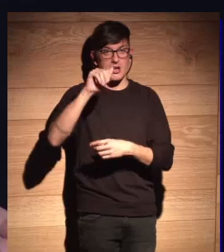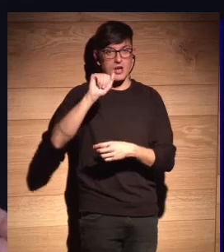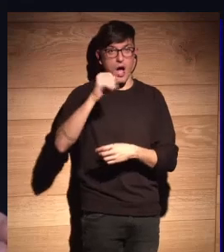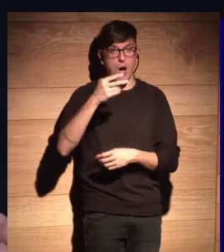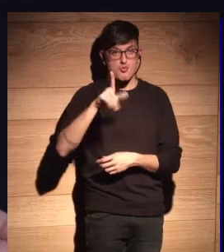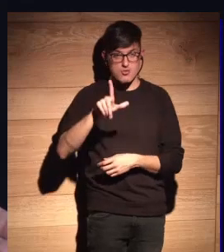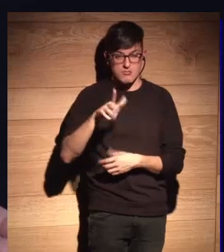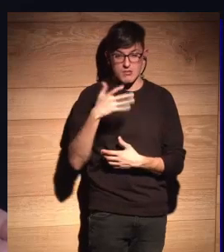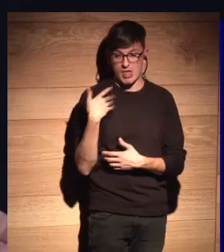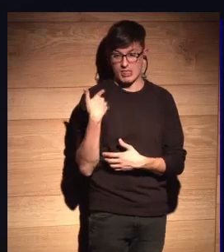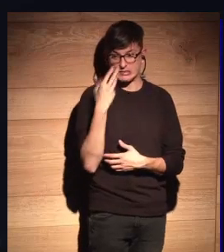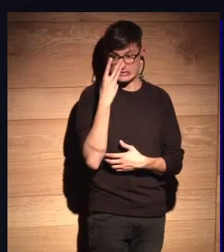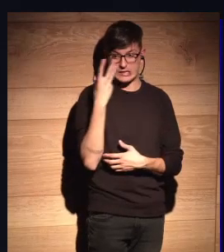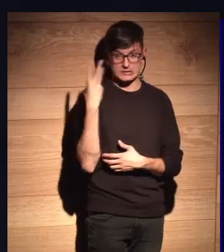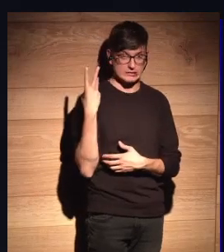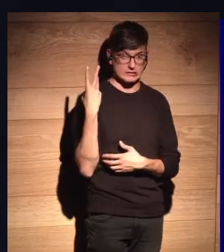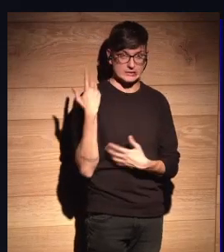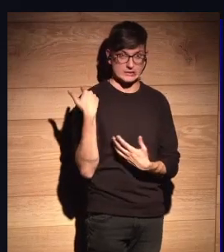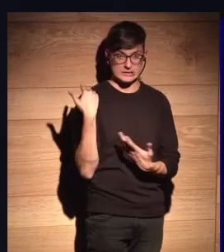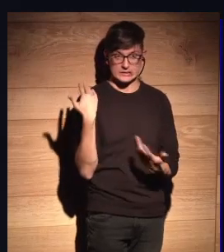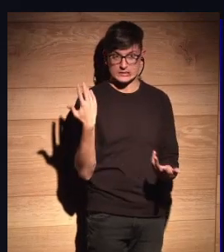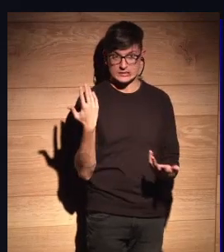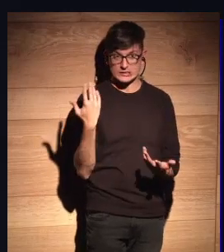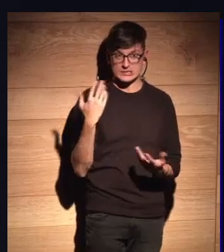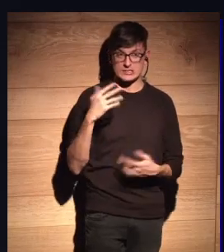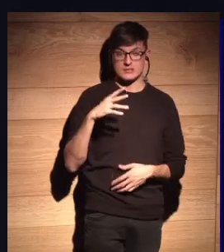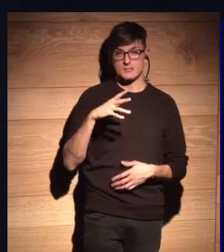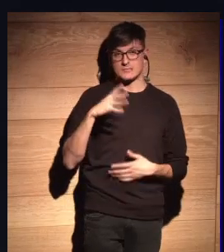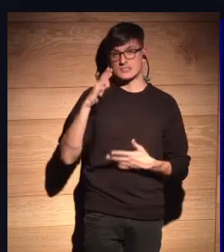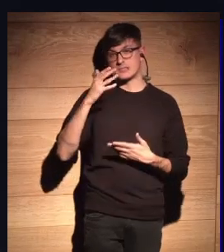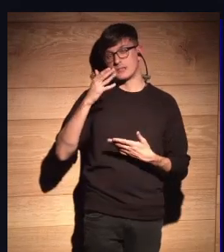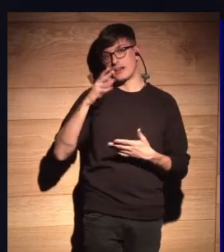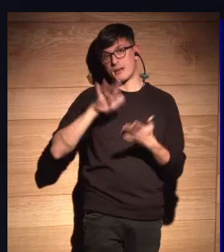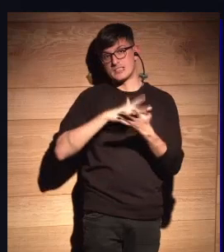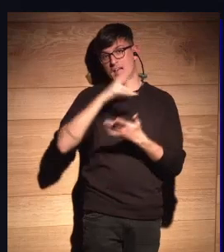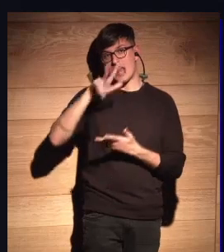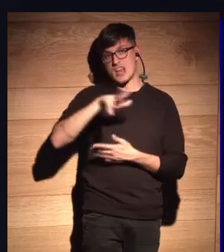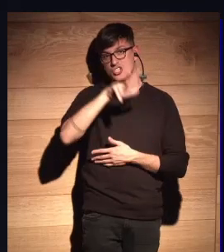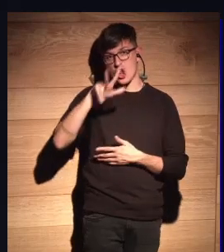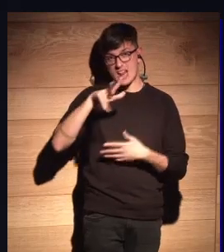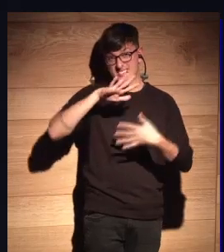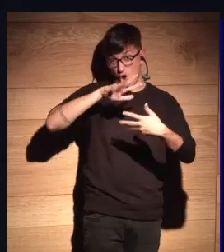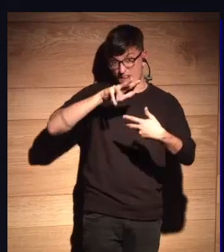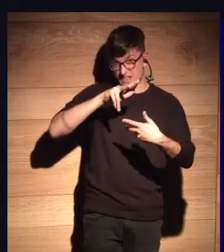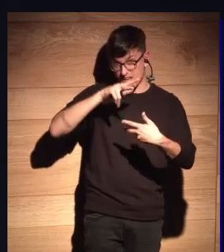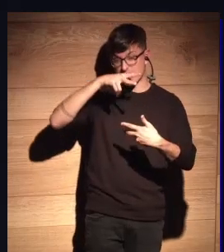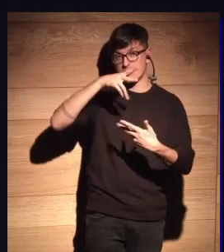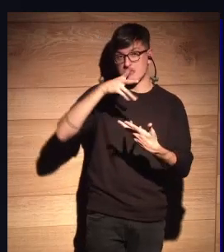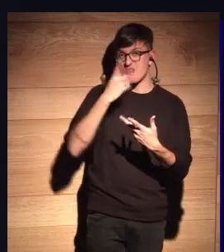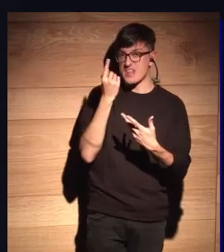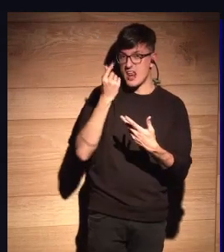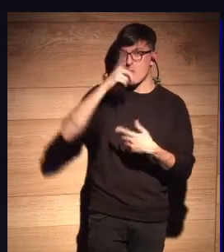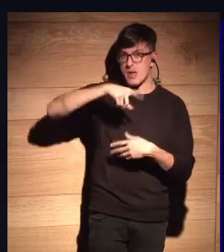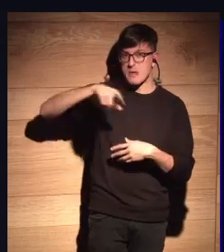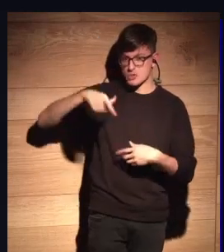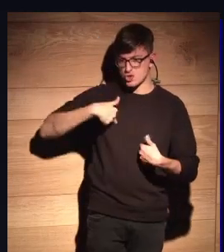or so, National Geographic was sending her money every month, and myself and my sister were sending her money